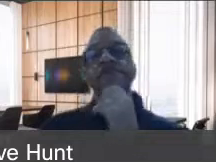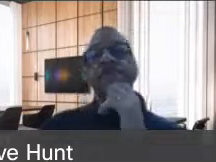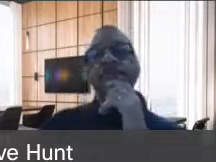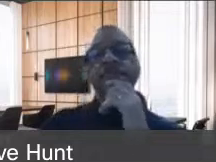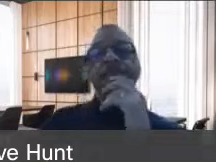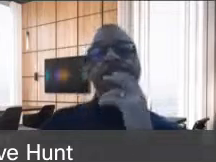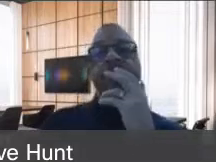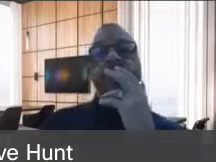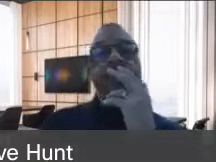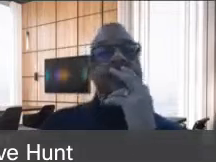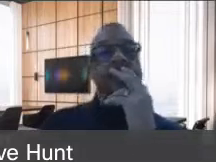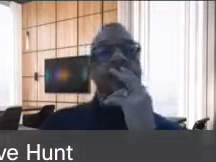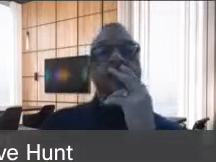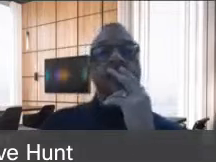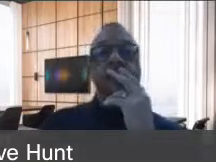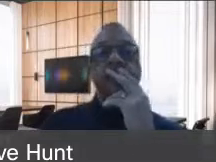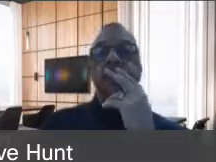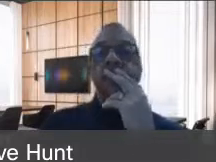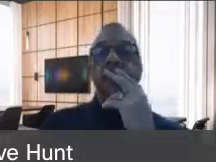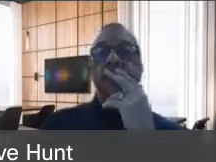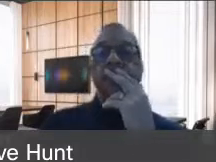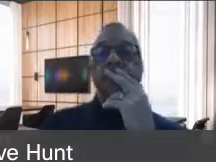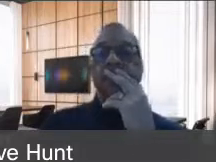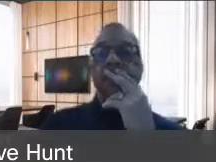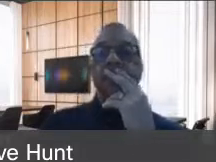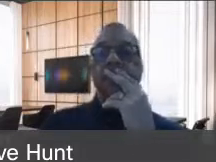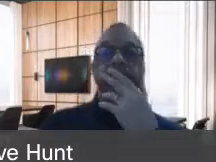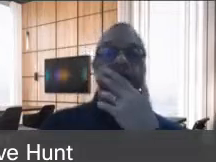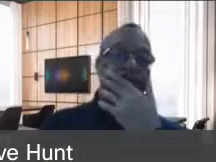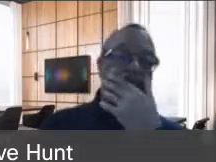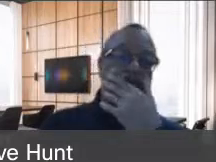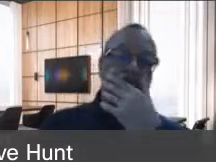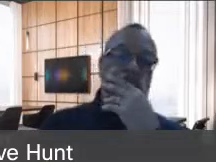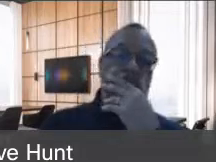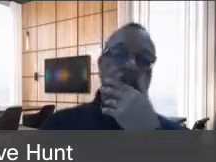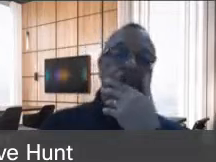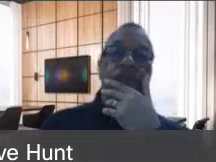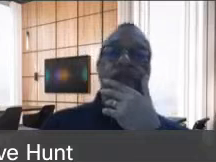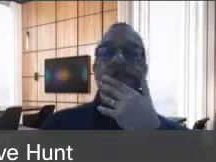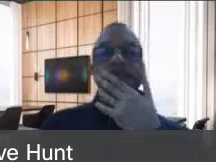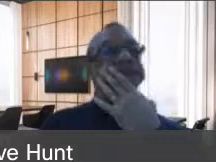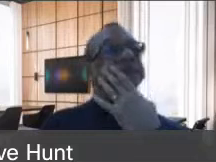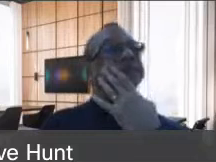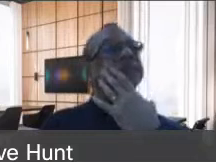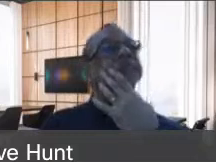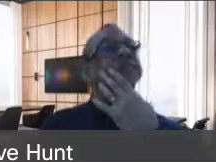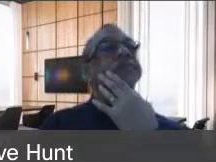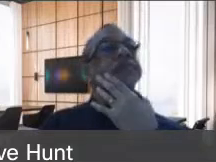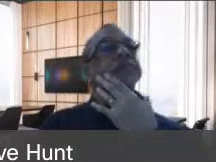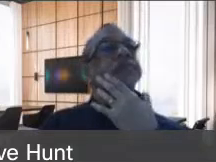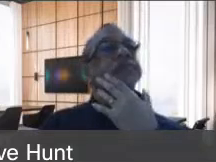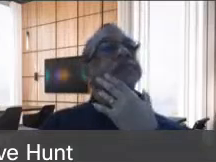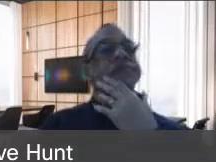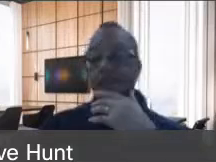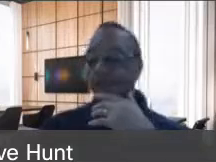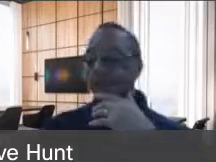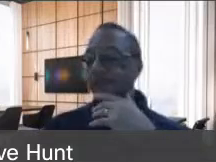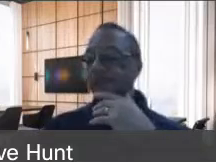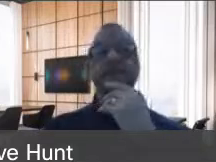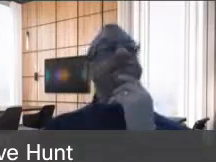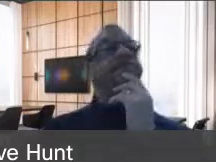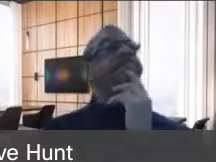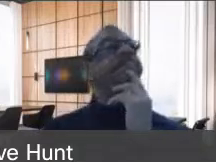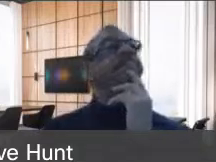I was told to hunt for chat. So I was hunting for chat. But anyway, so I didn't actually even vote, but I was concerned just